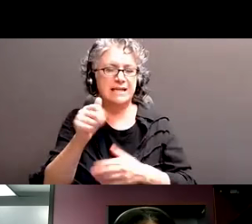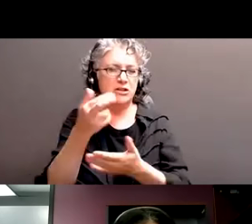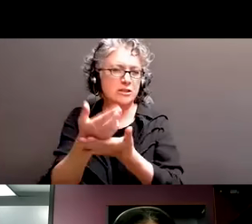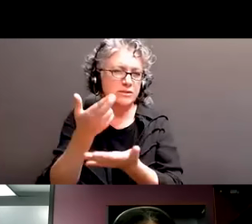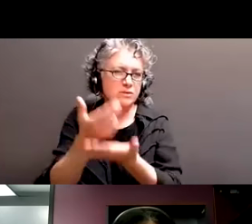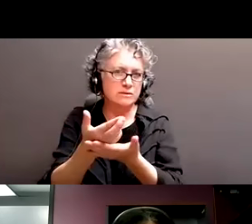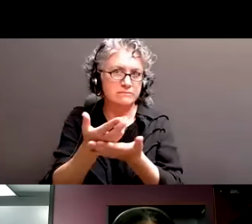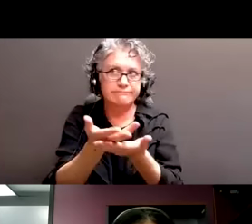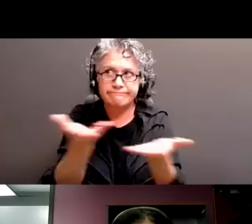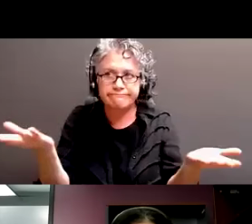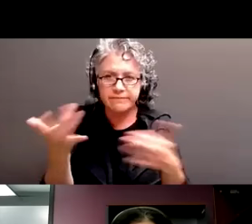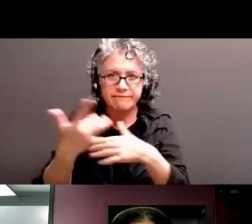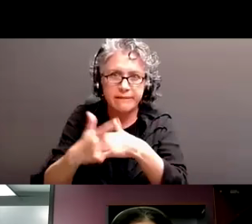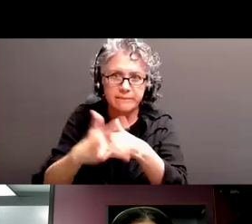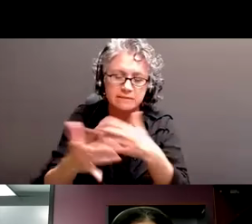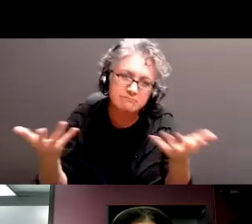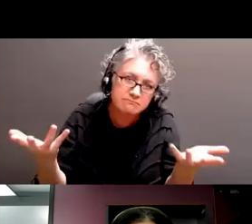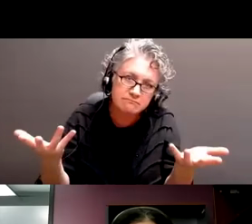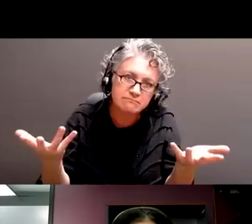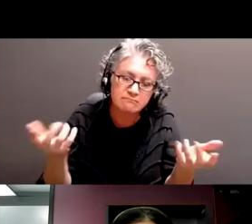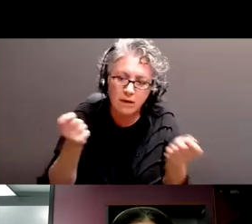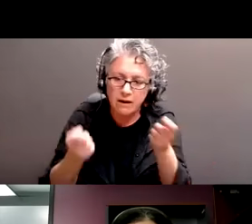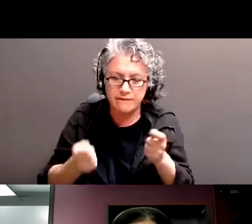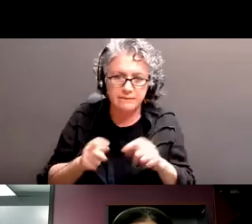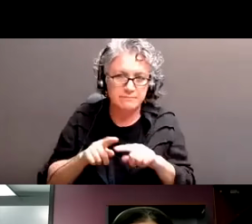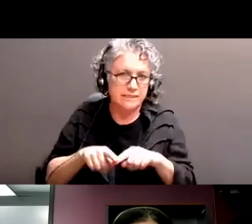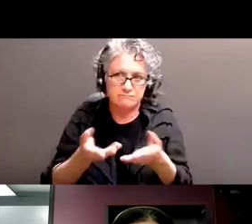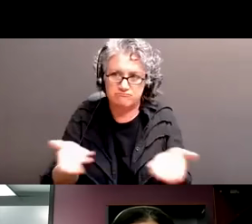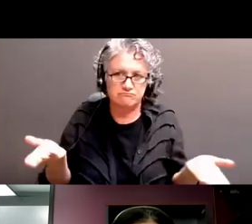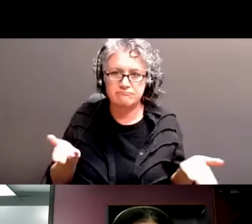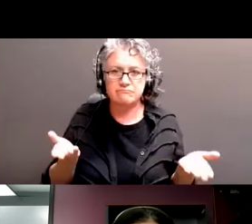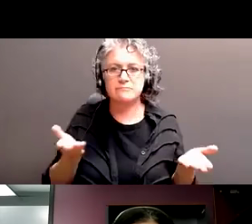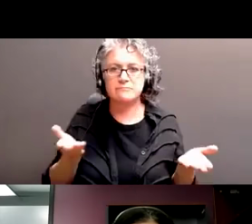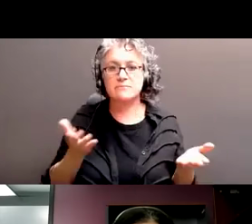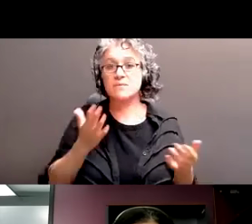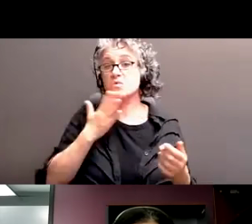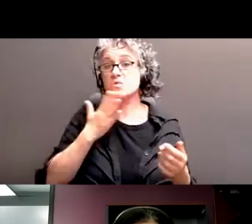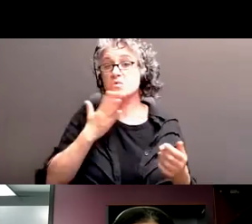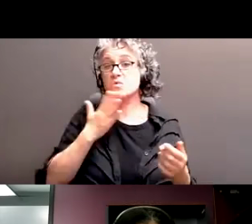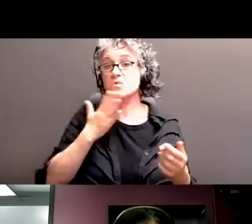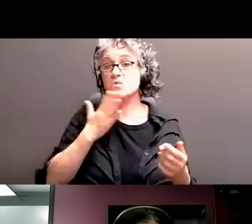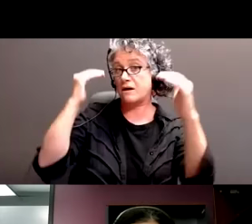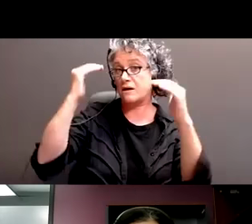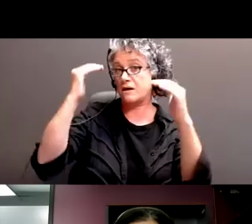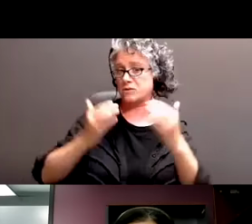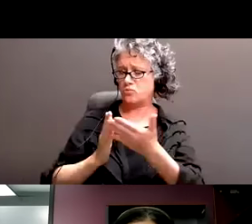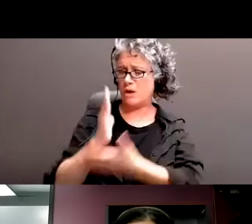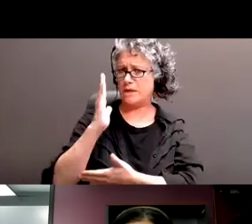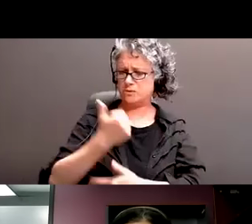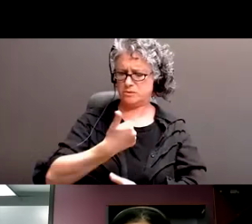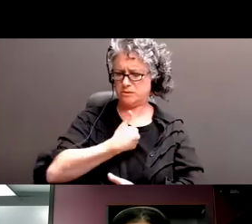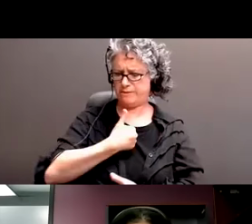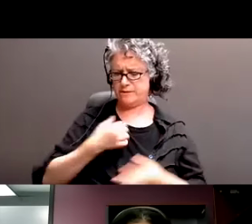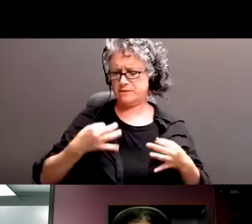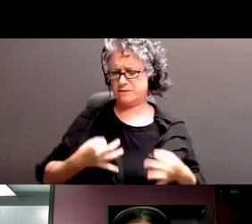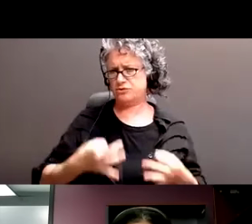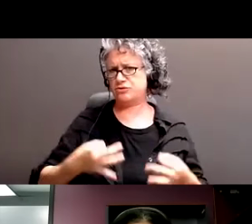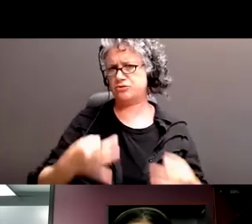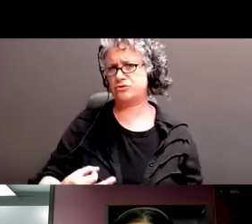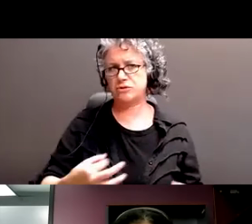that are available. So the helpline staff focus on an older adult's right to self-determination and respect their